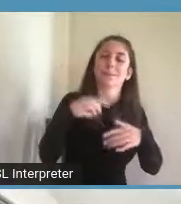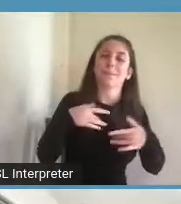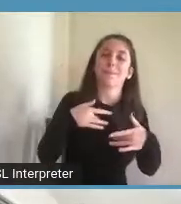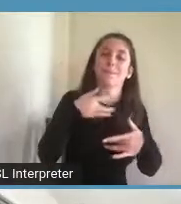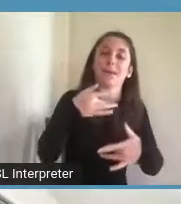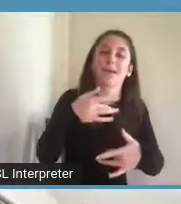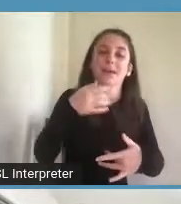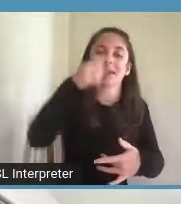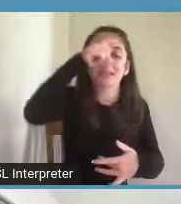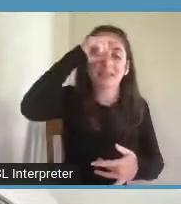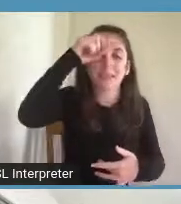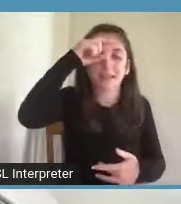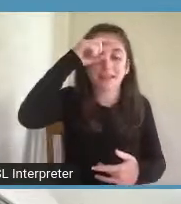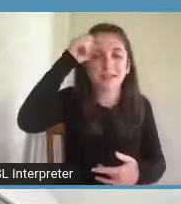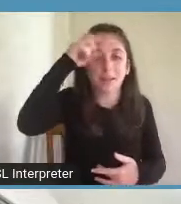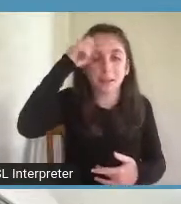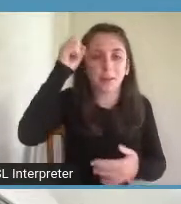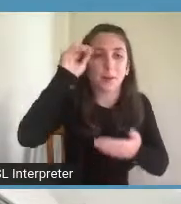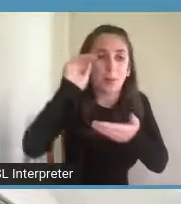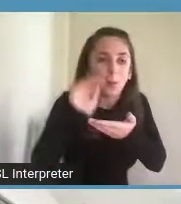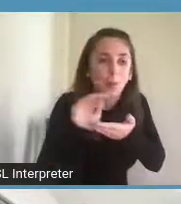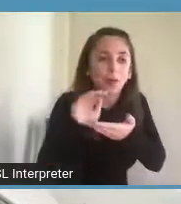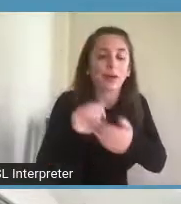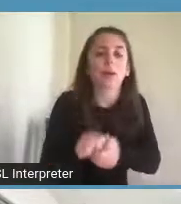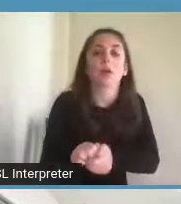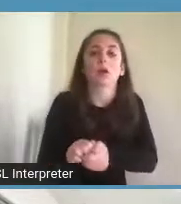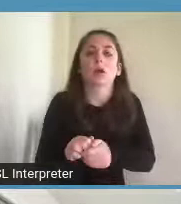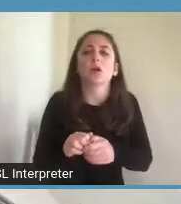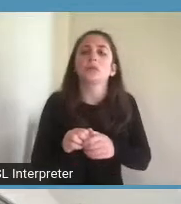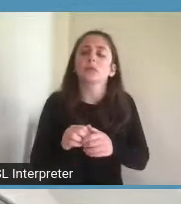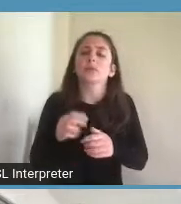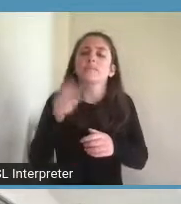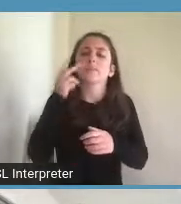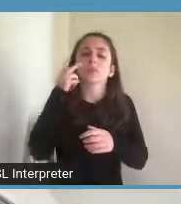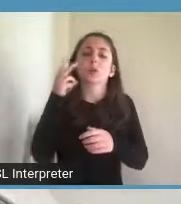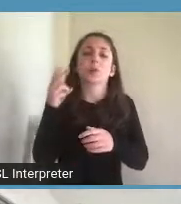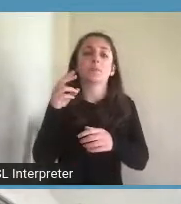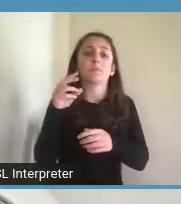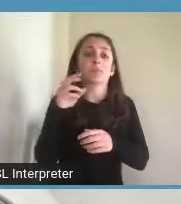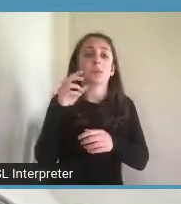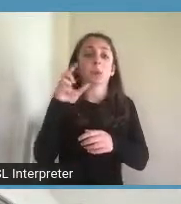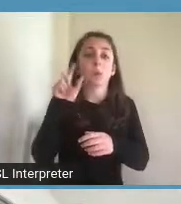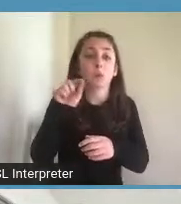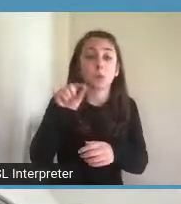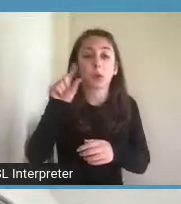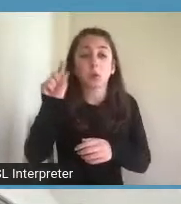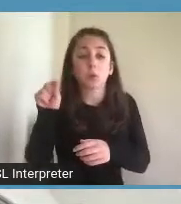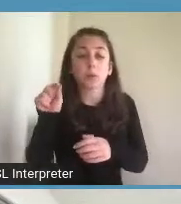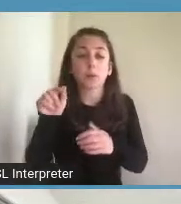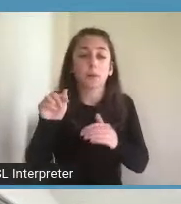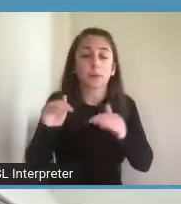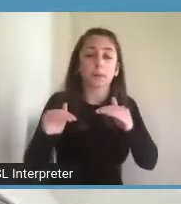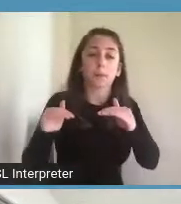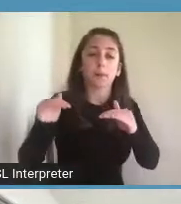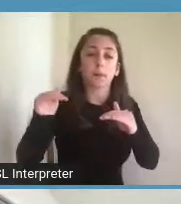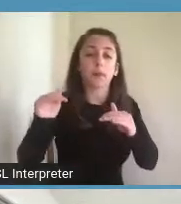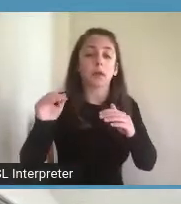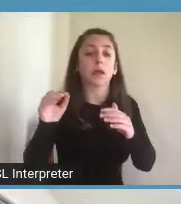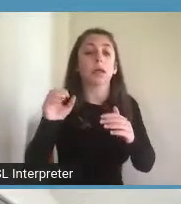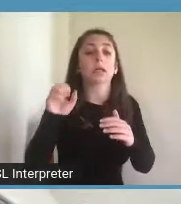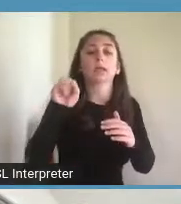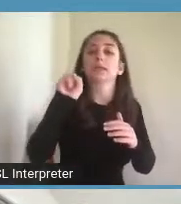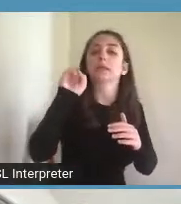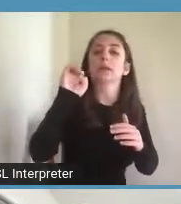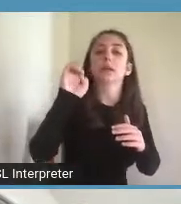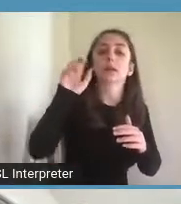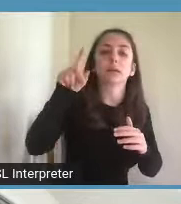right side of this diagram is then it started to pop back up a little bit in 2020, and that hasn't happened for us this year. September, October, I'm still seeing